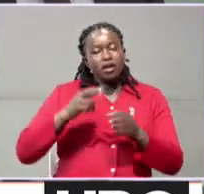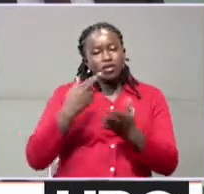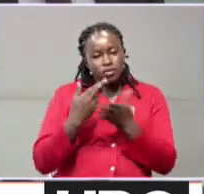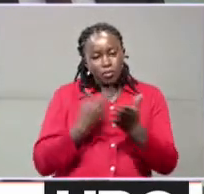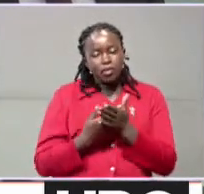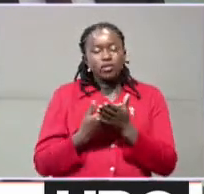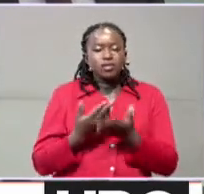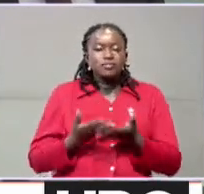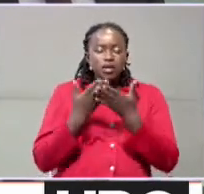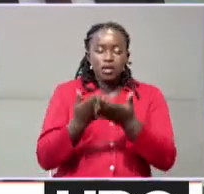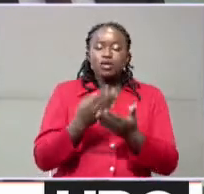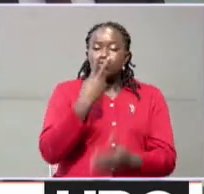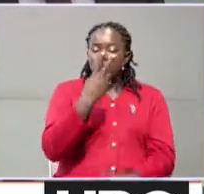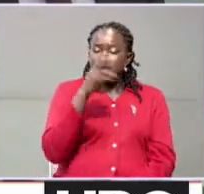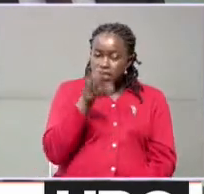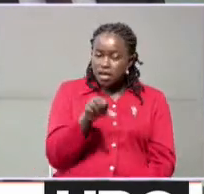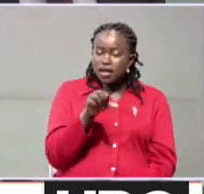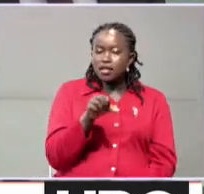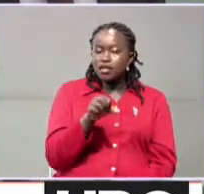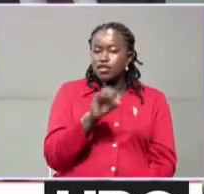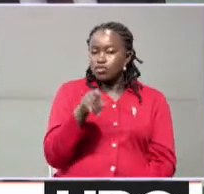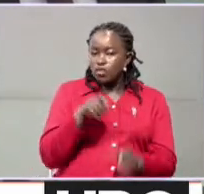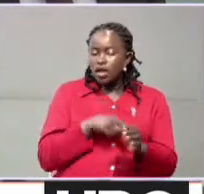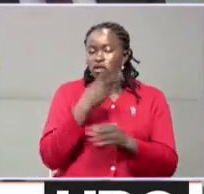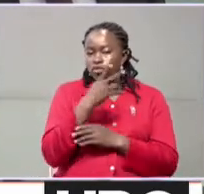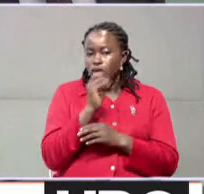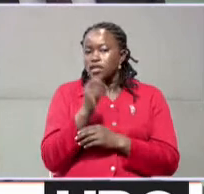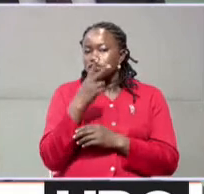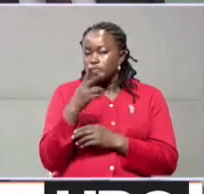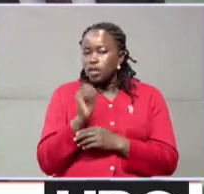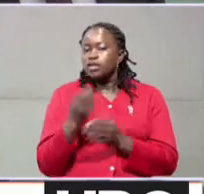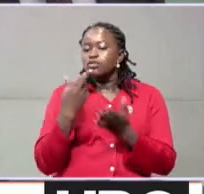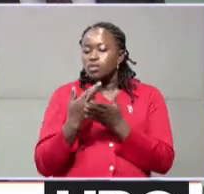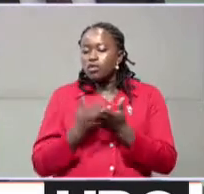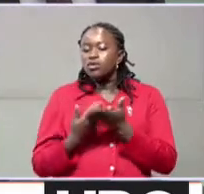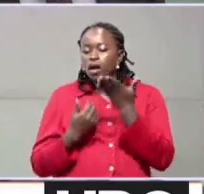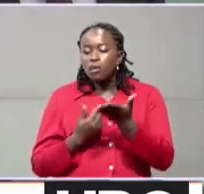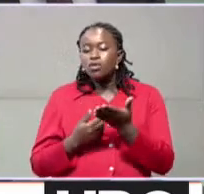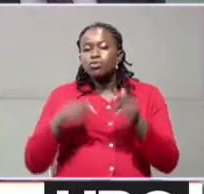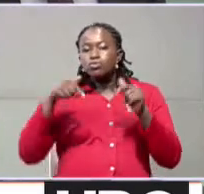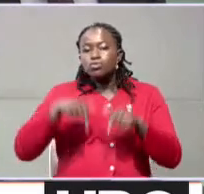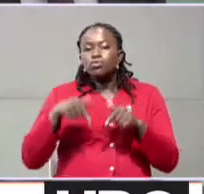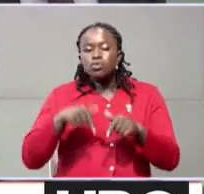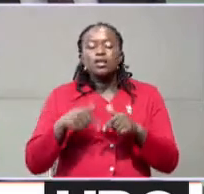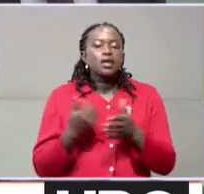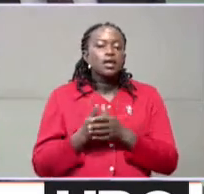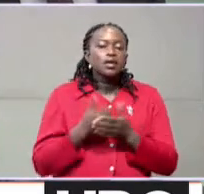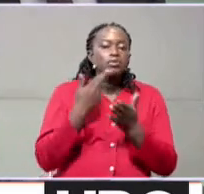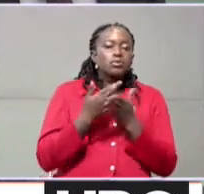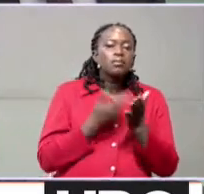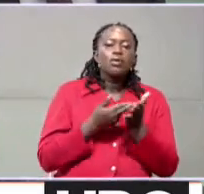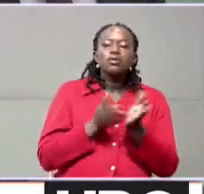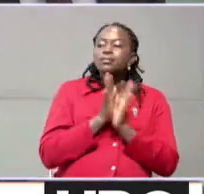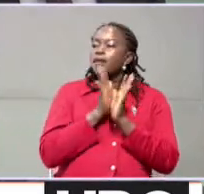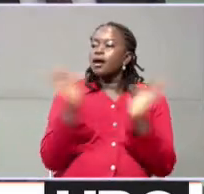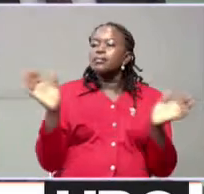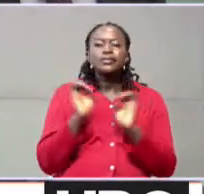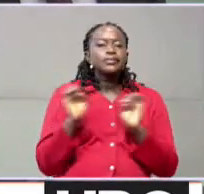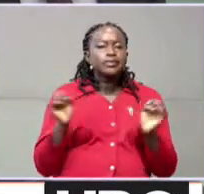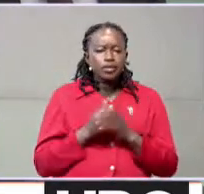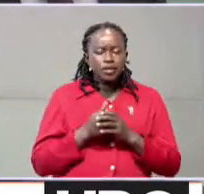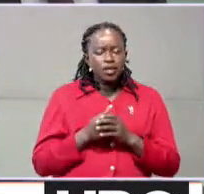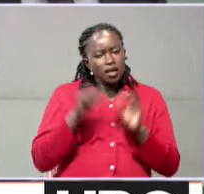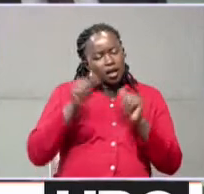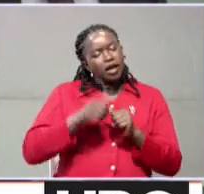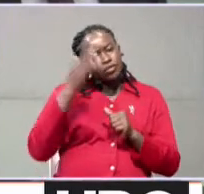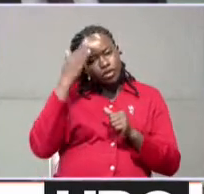july 2020 up to today the report has never been public can we know when the